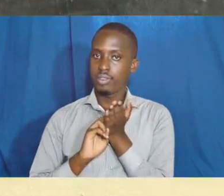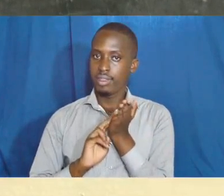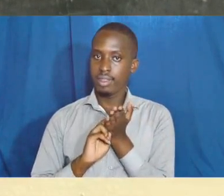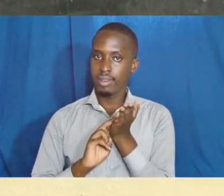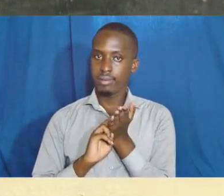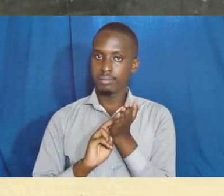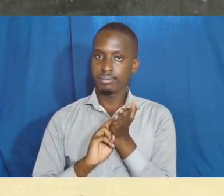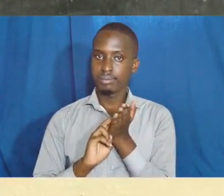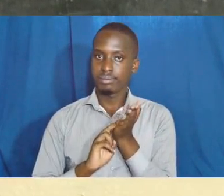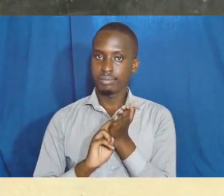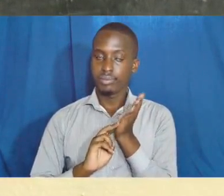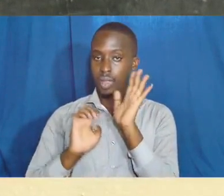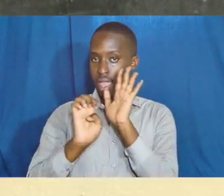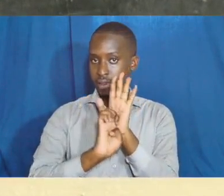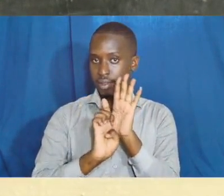using